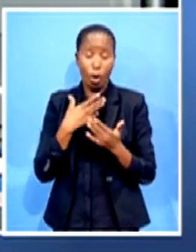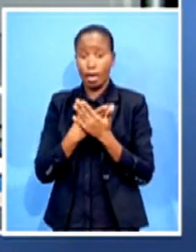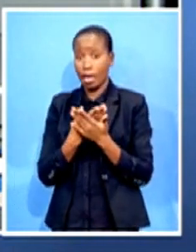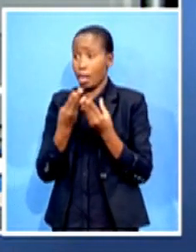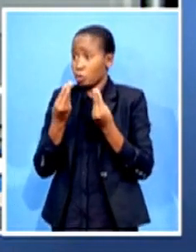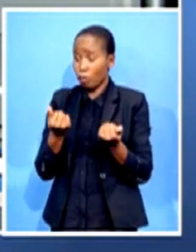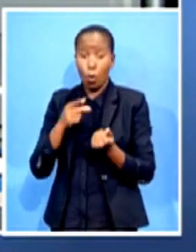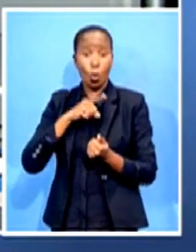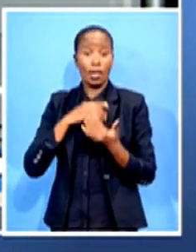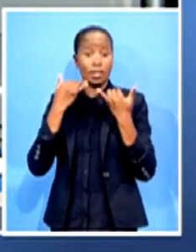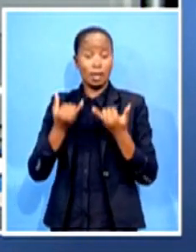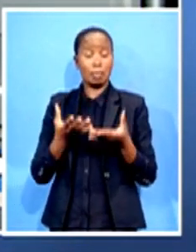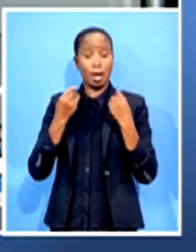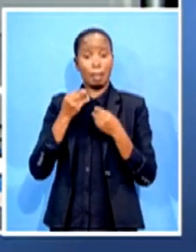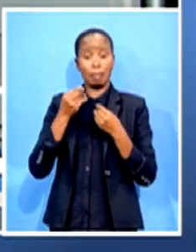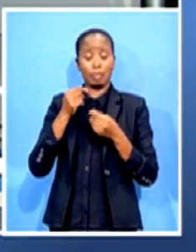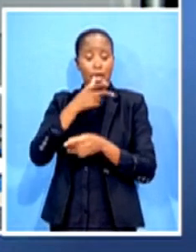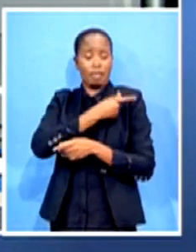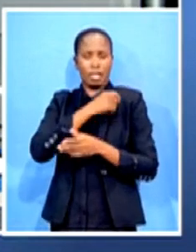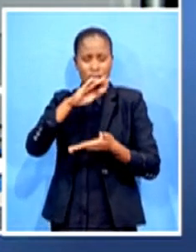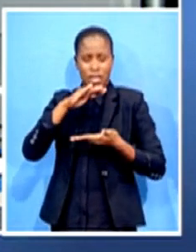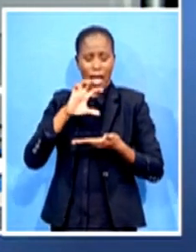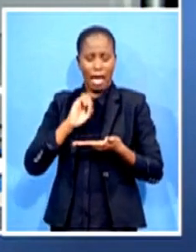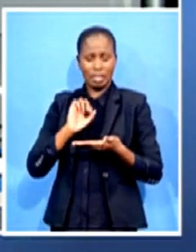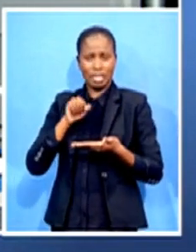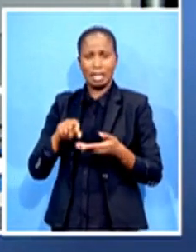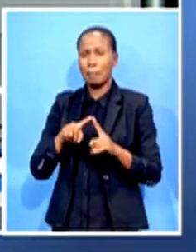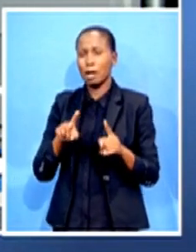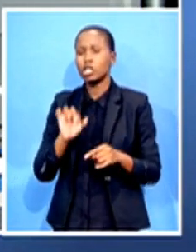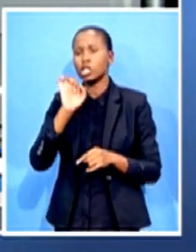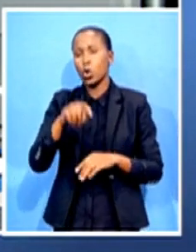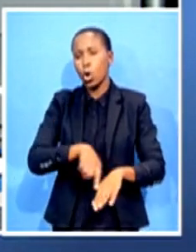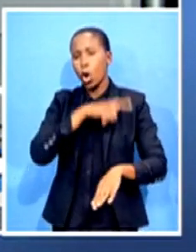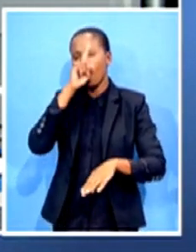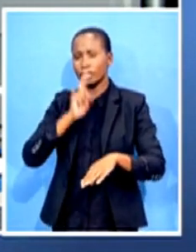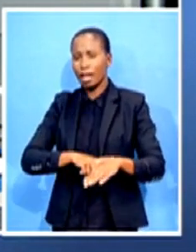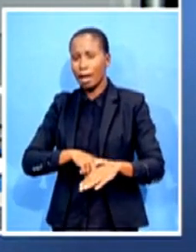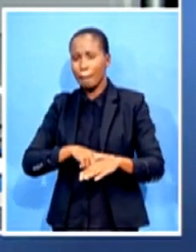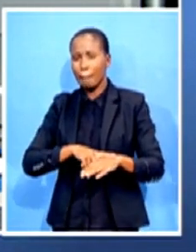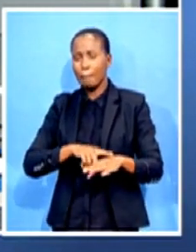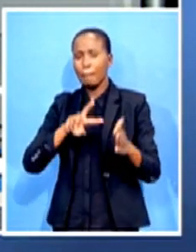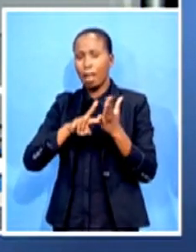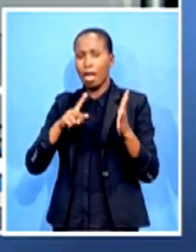But what's your long-term plan with regards to how to deal with the pandemic?